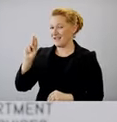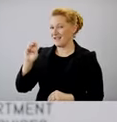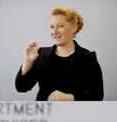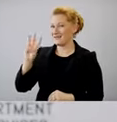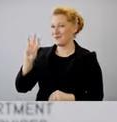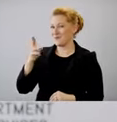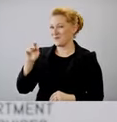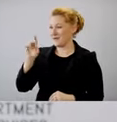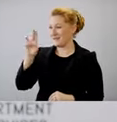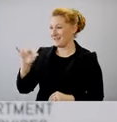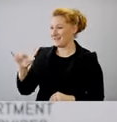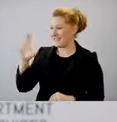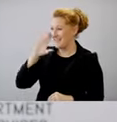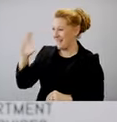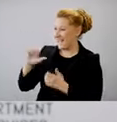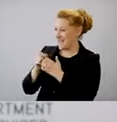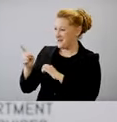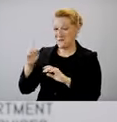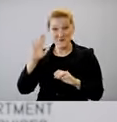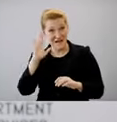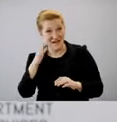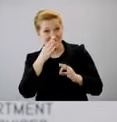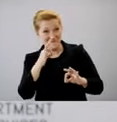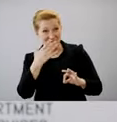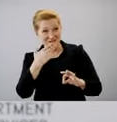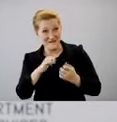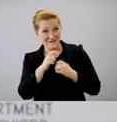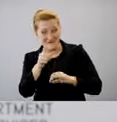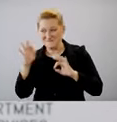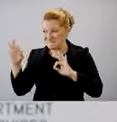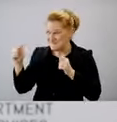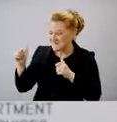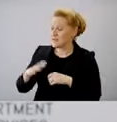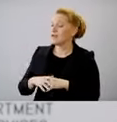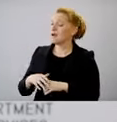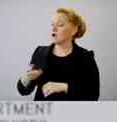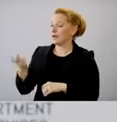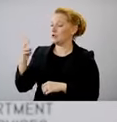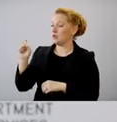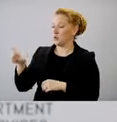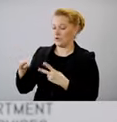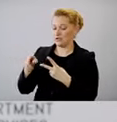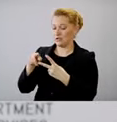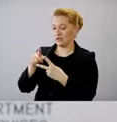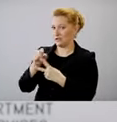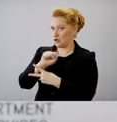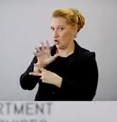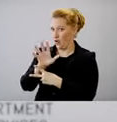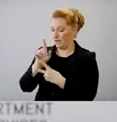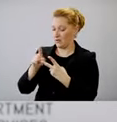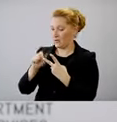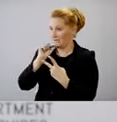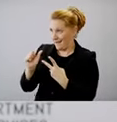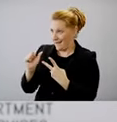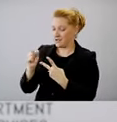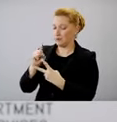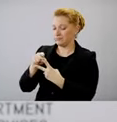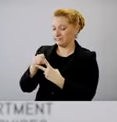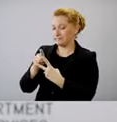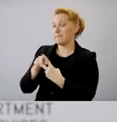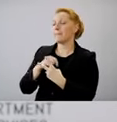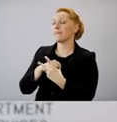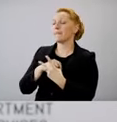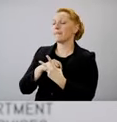are you? Thank you so much. Good, how are you? I'm good. I have two questions. One's COVID and one isn't. So I'm going to start with the COVID one. I know